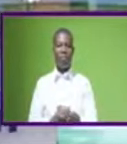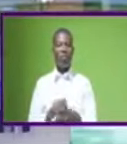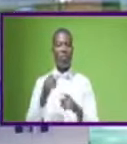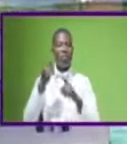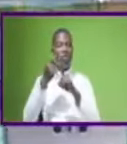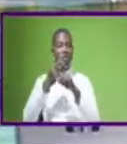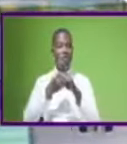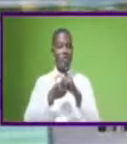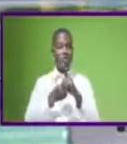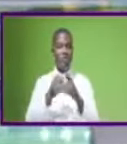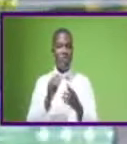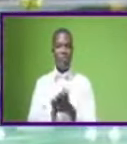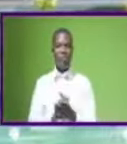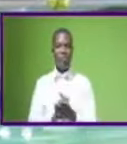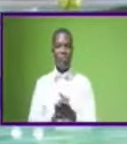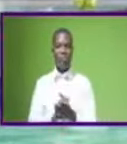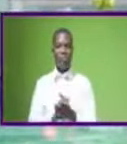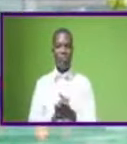fiti